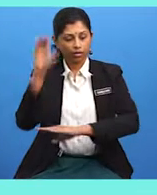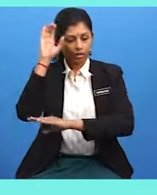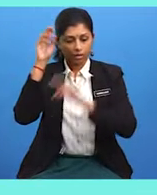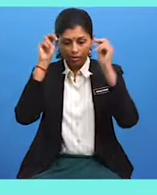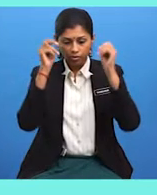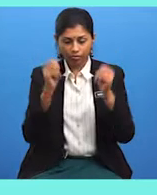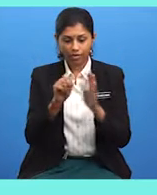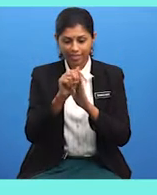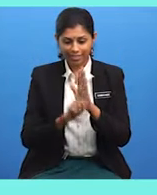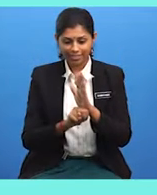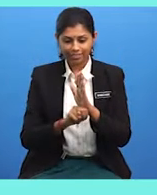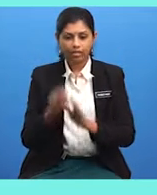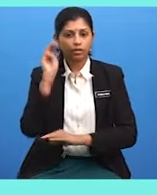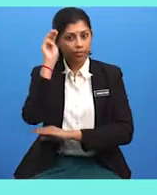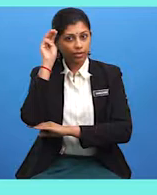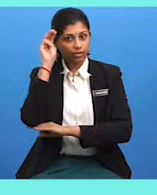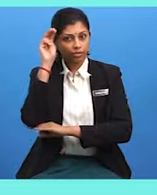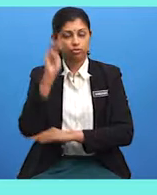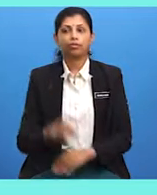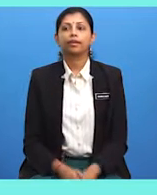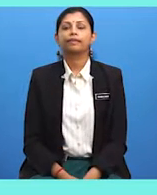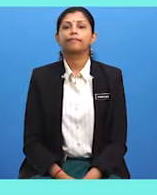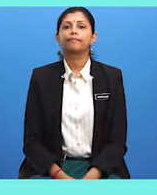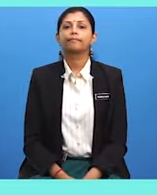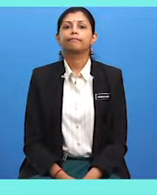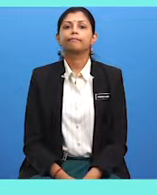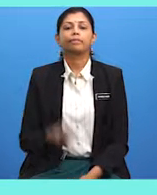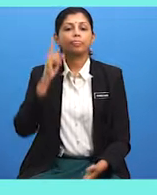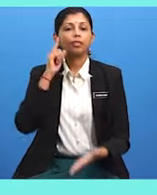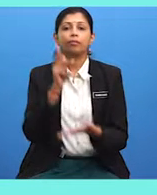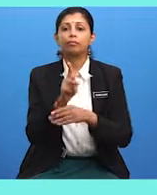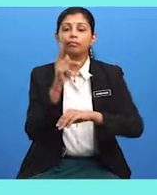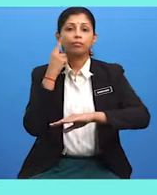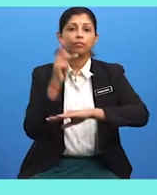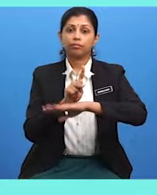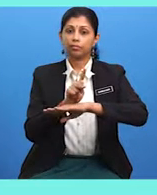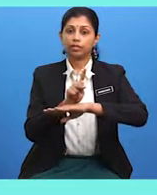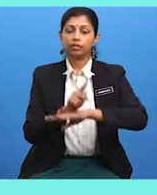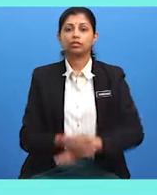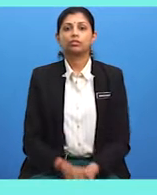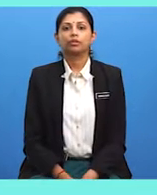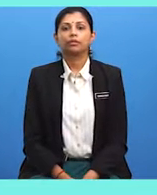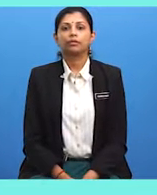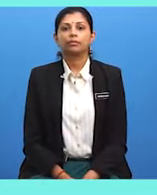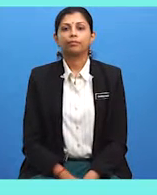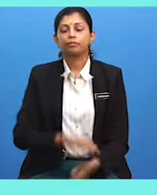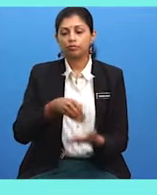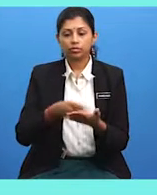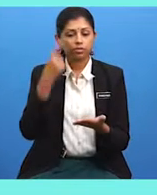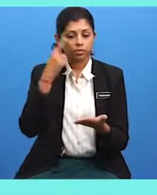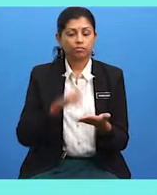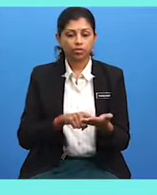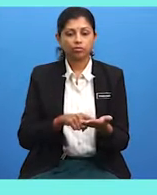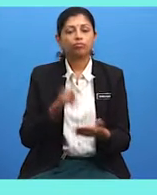Education Minister Muhammad Radzi Muhammadjidin pledged to also conduct such inspections